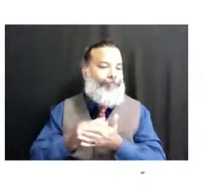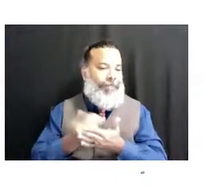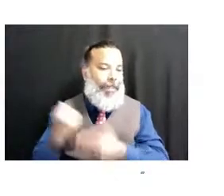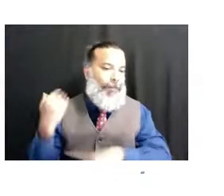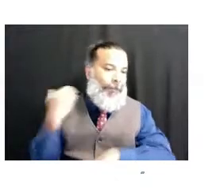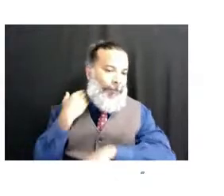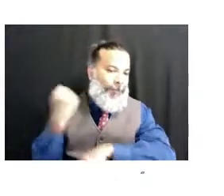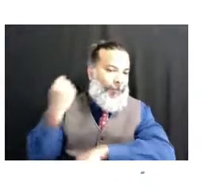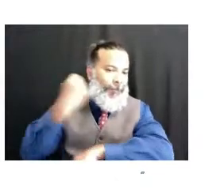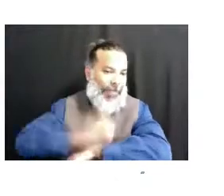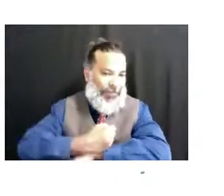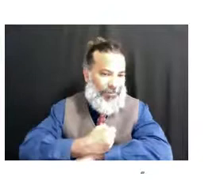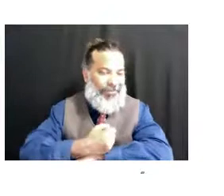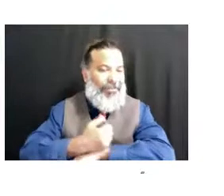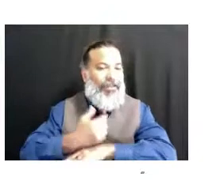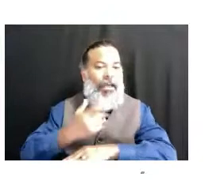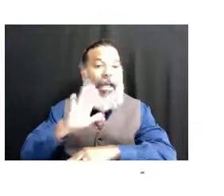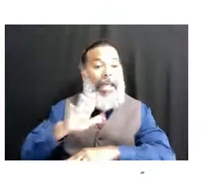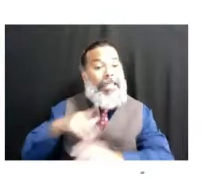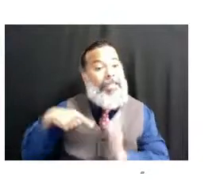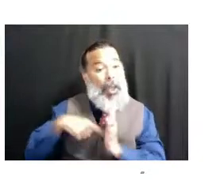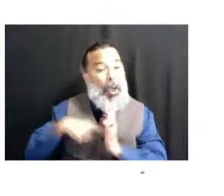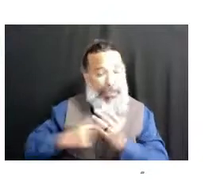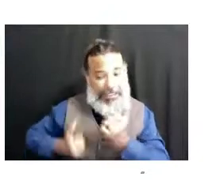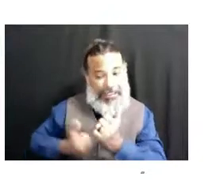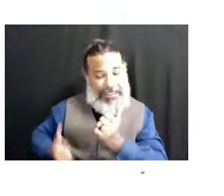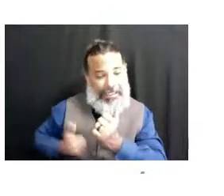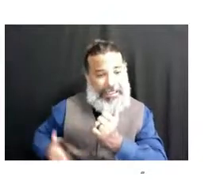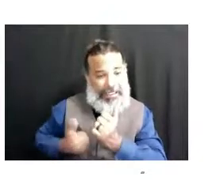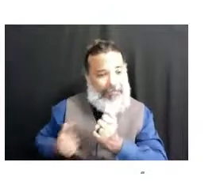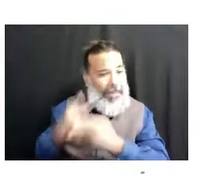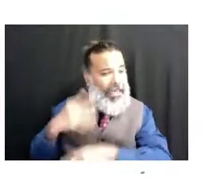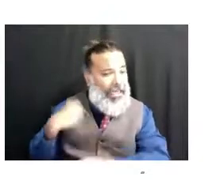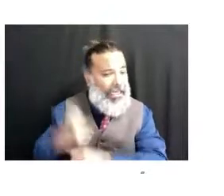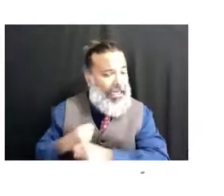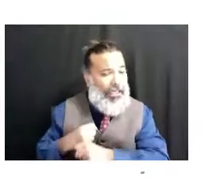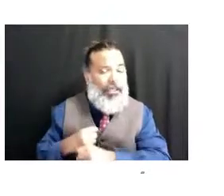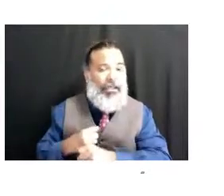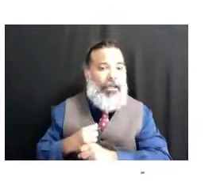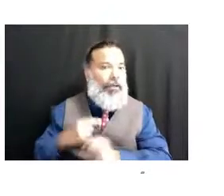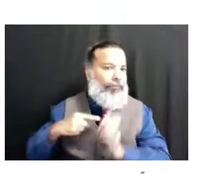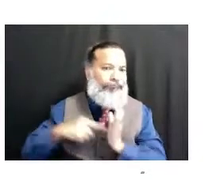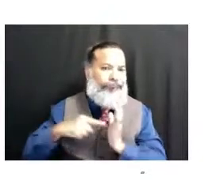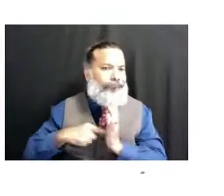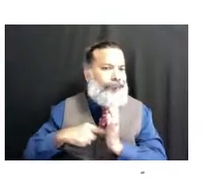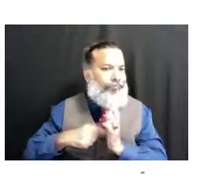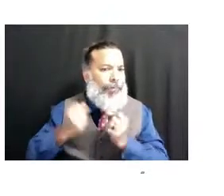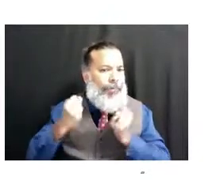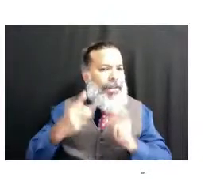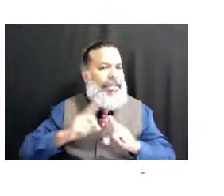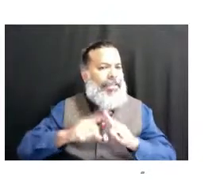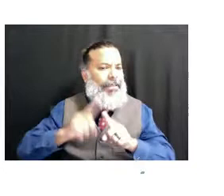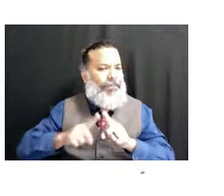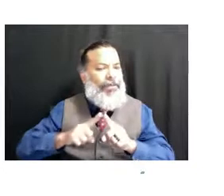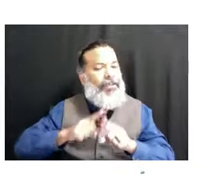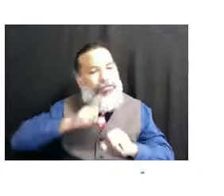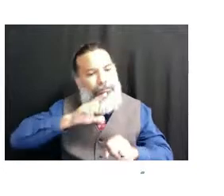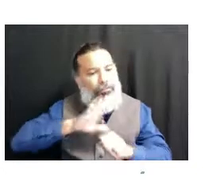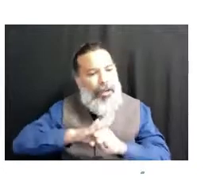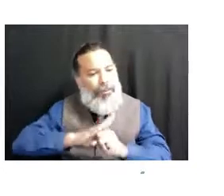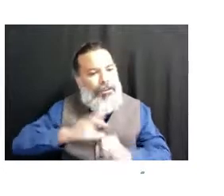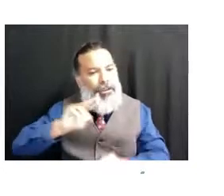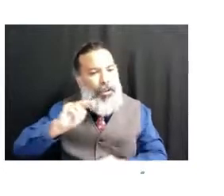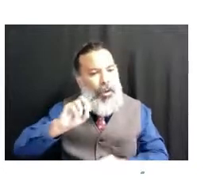been after him for years. He is in debt for many, many promissory notes,